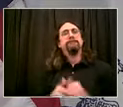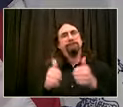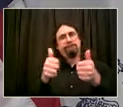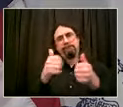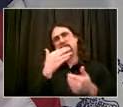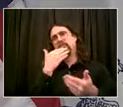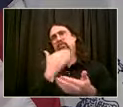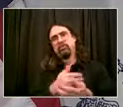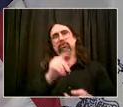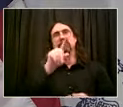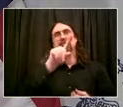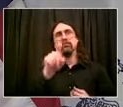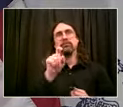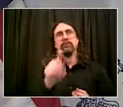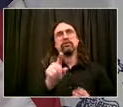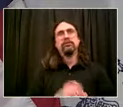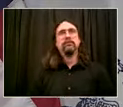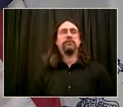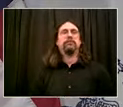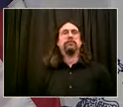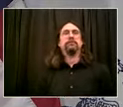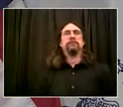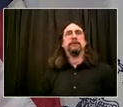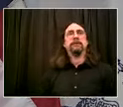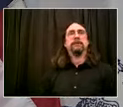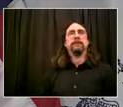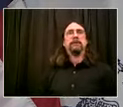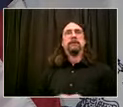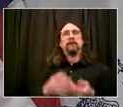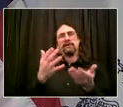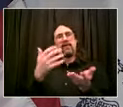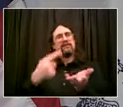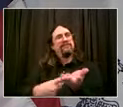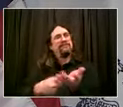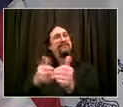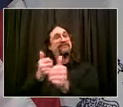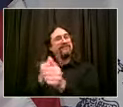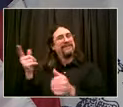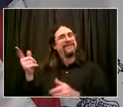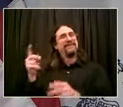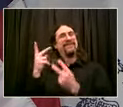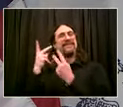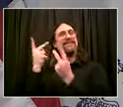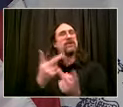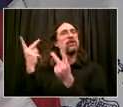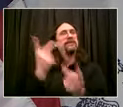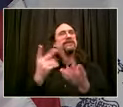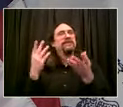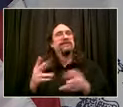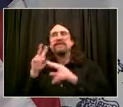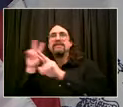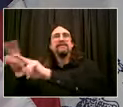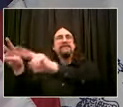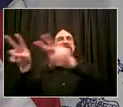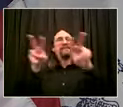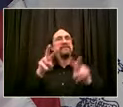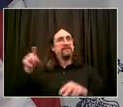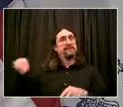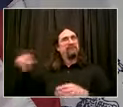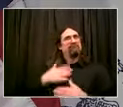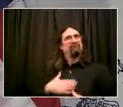thought it was really unacceptable. We cut back, altered routes, did a lot more to regulate. Some of that regulation can only be done on a federal level, but